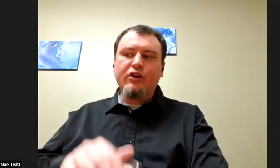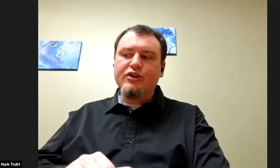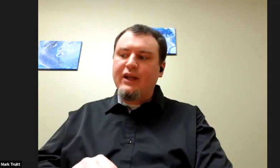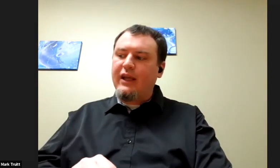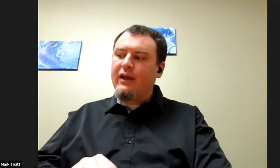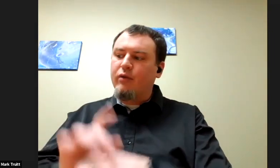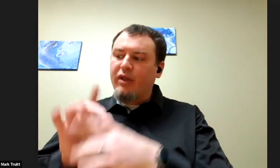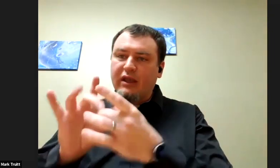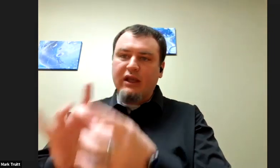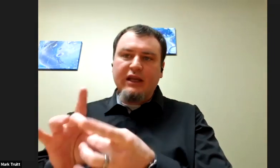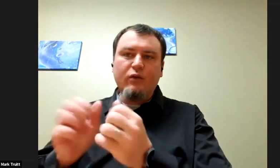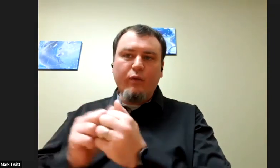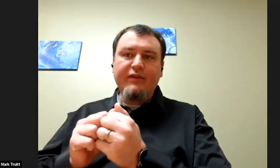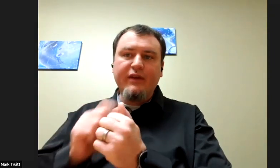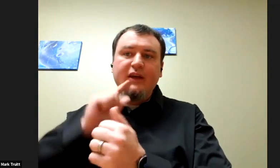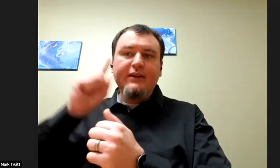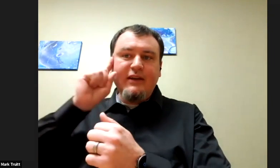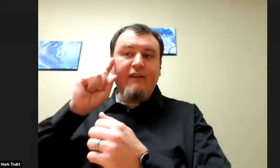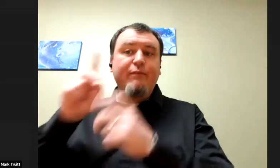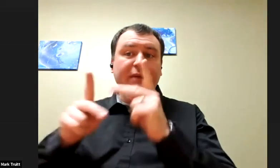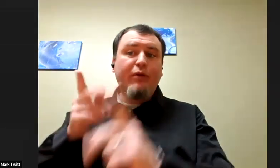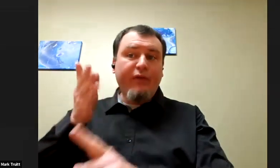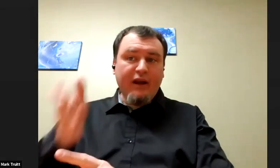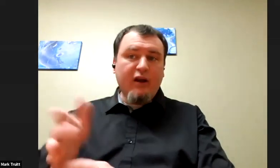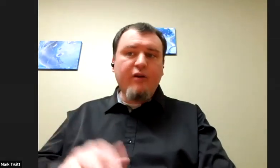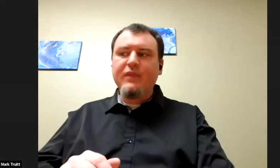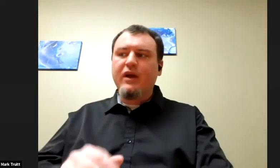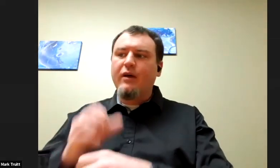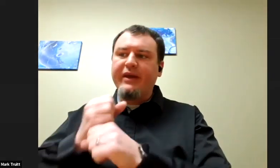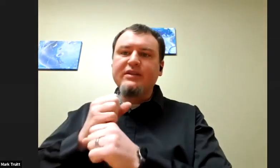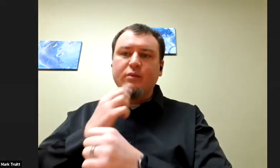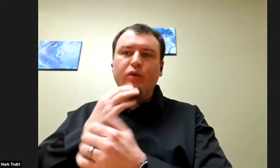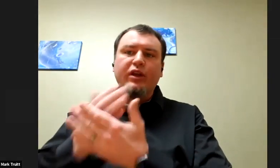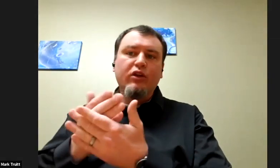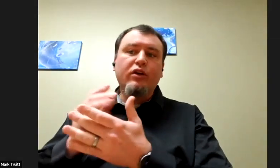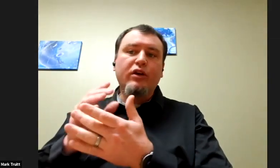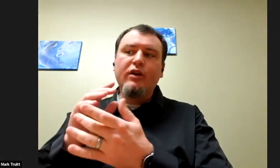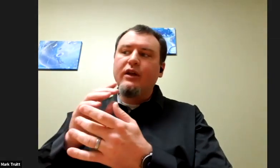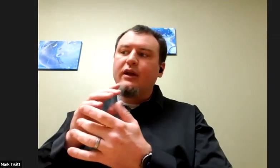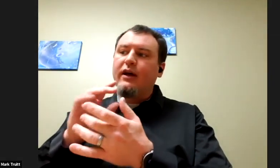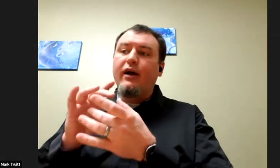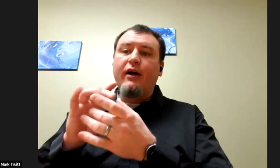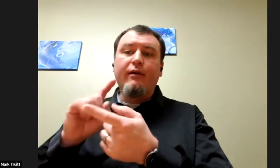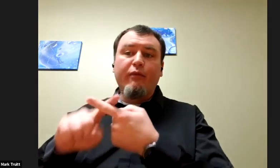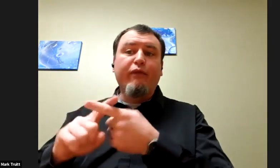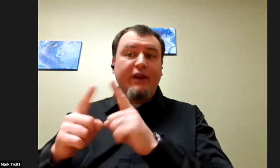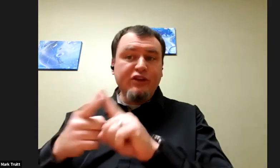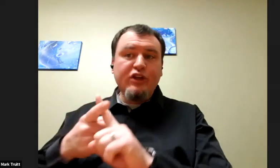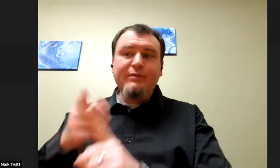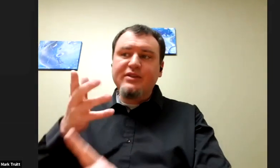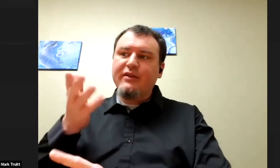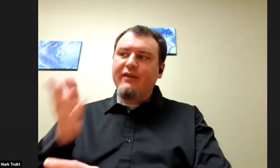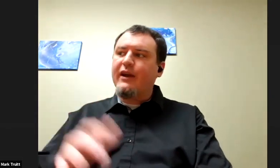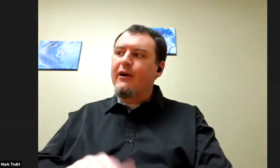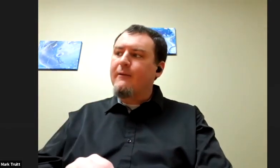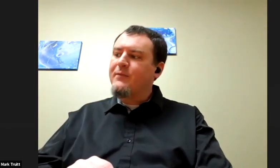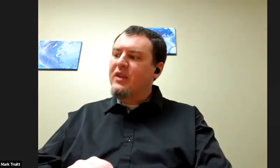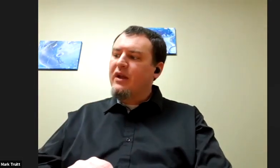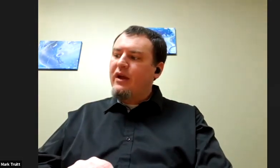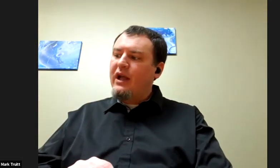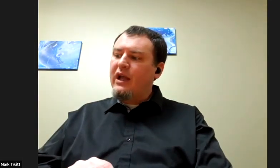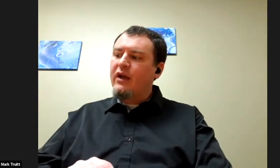that church, and really connected with deaf people there, made some really good friendships